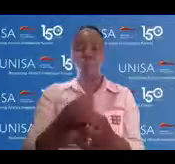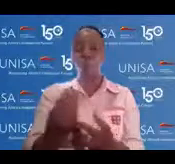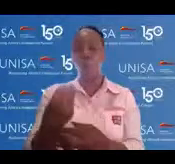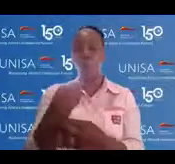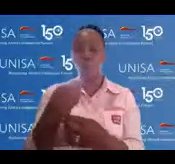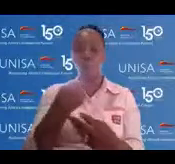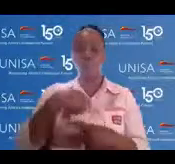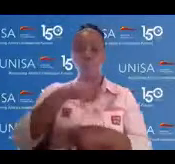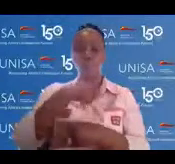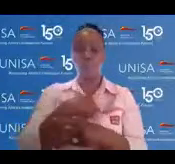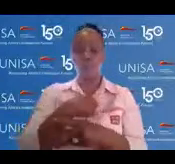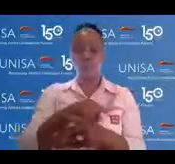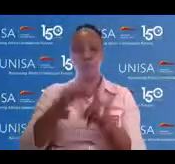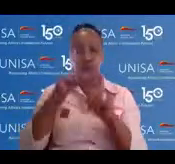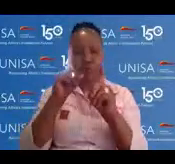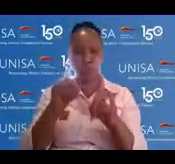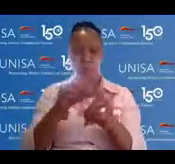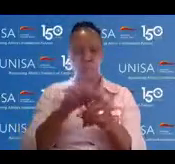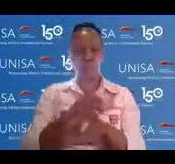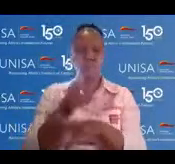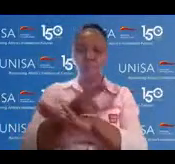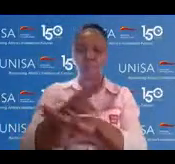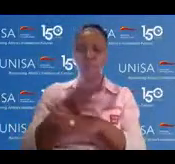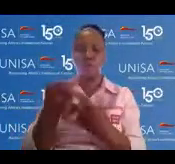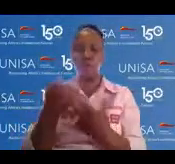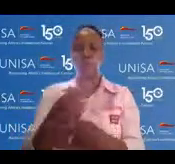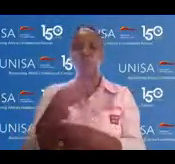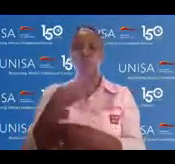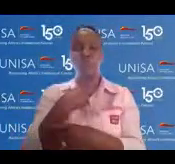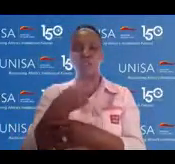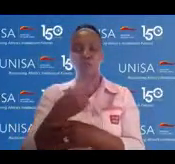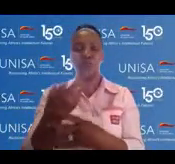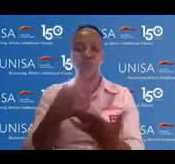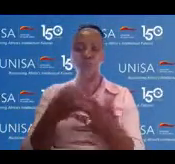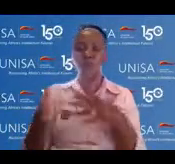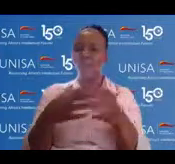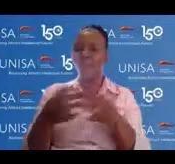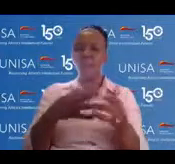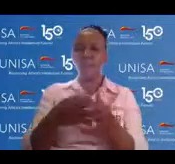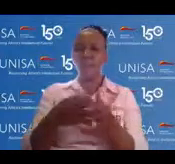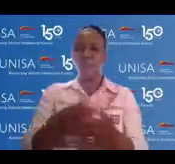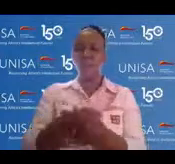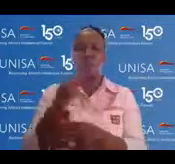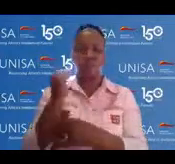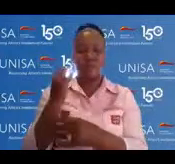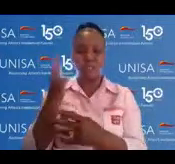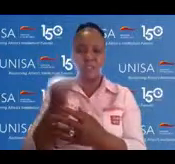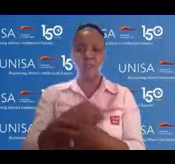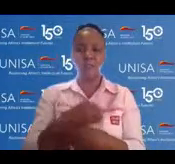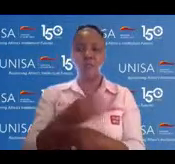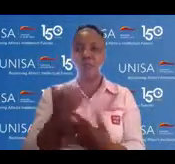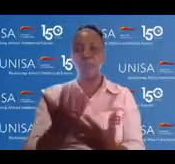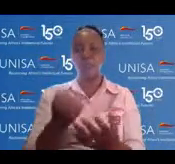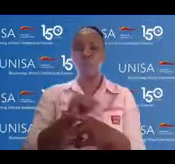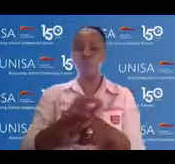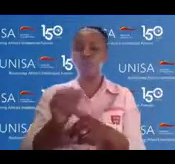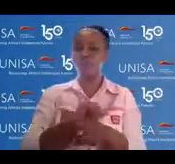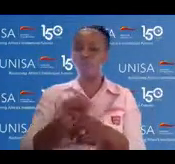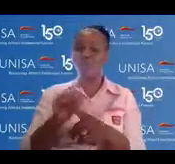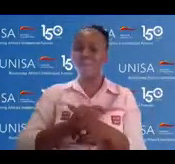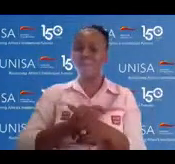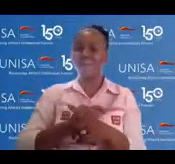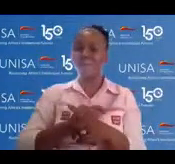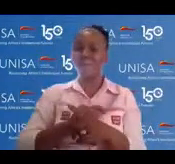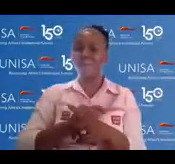a video, a voice note of whatever it is that you're experiencing, and we have trained agents who will assist